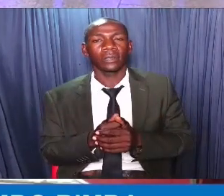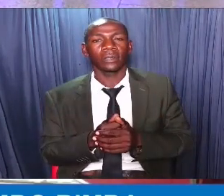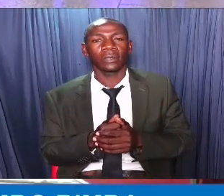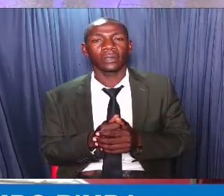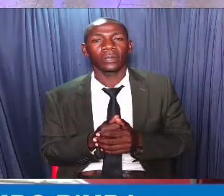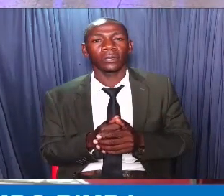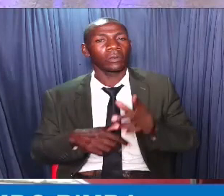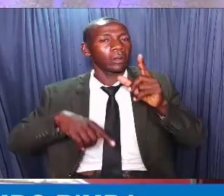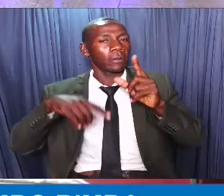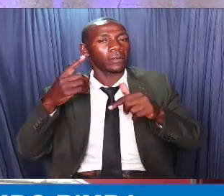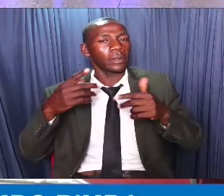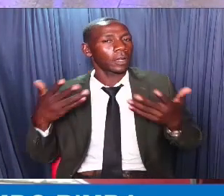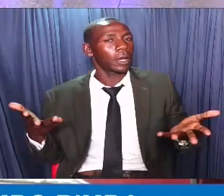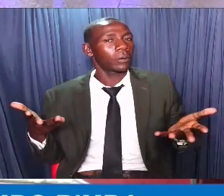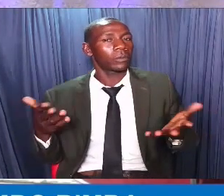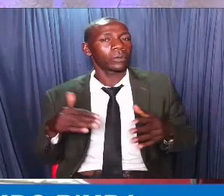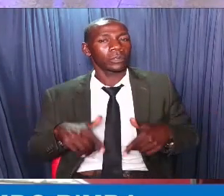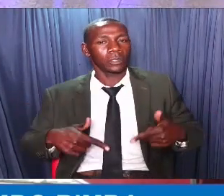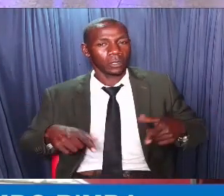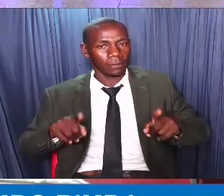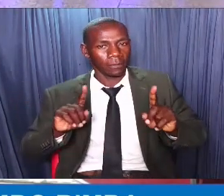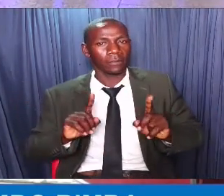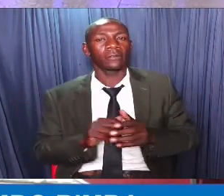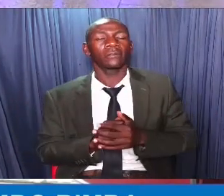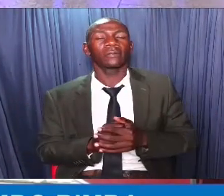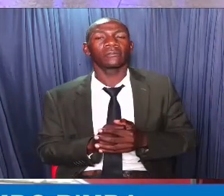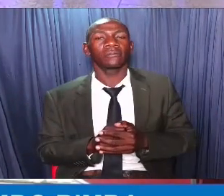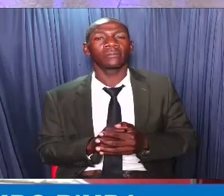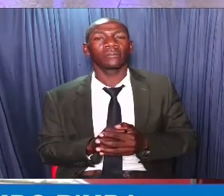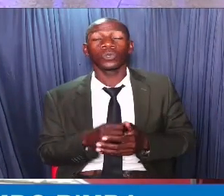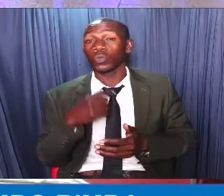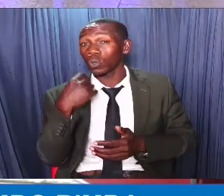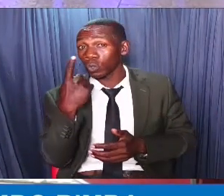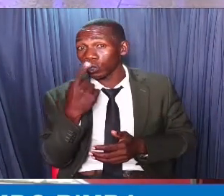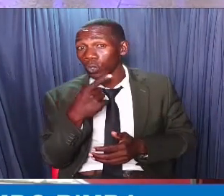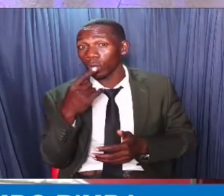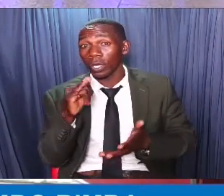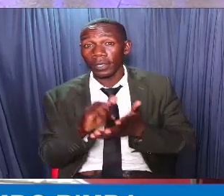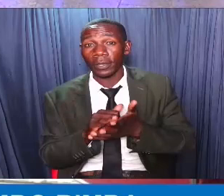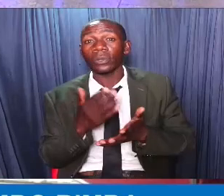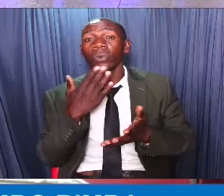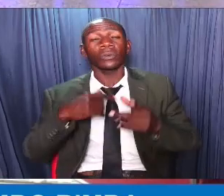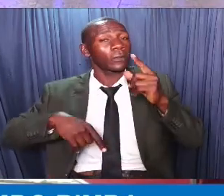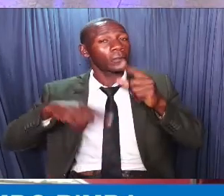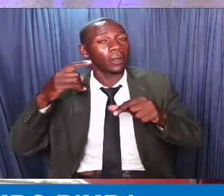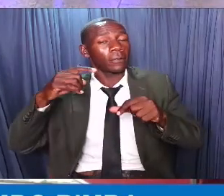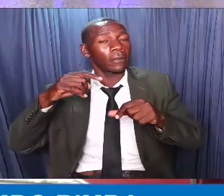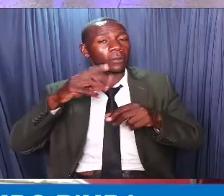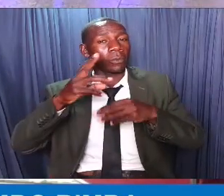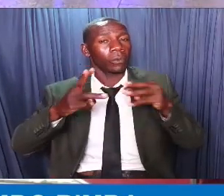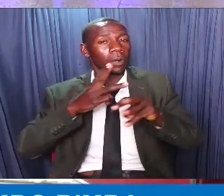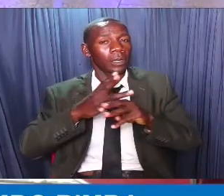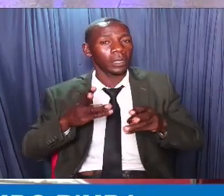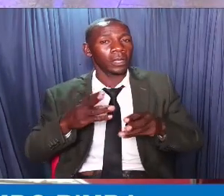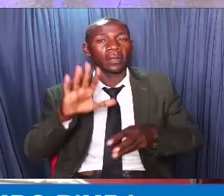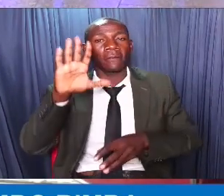wewe utafanikiwaje? How will you prosper yourself? So ili ufanikiwe chini ya jua. For you to prosper under the sun.